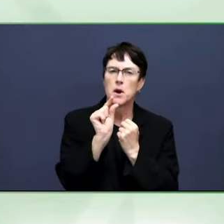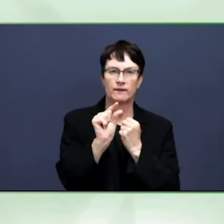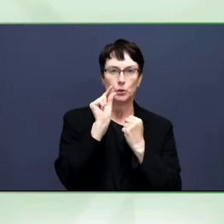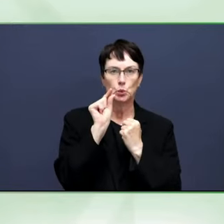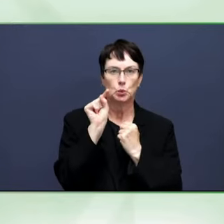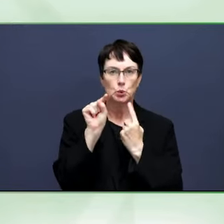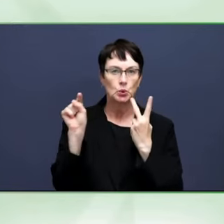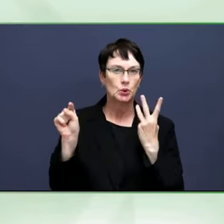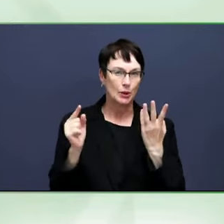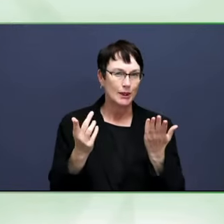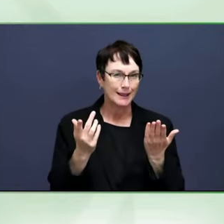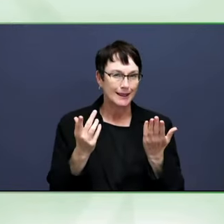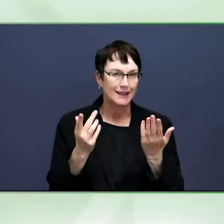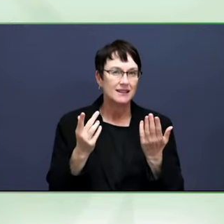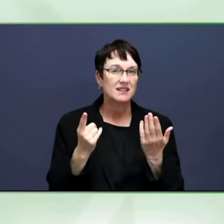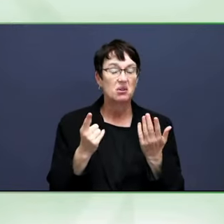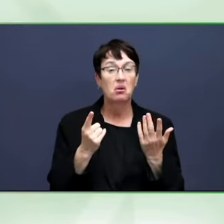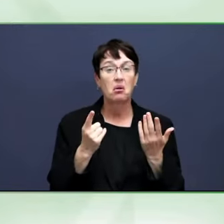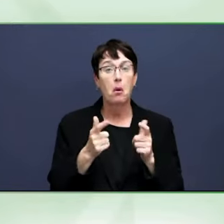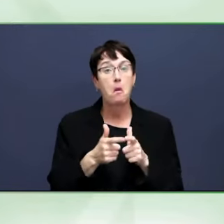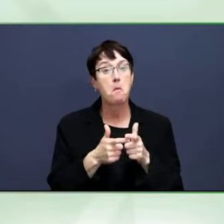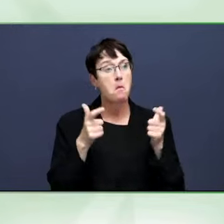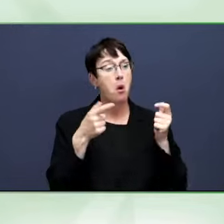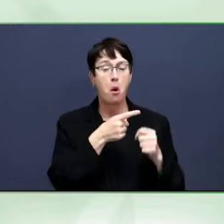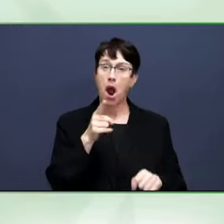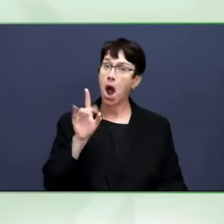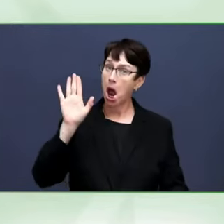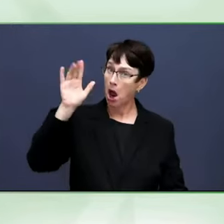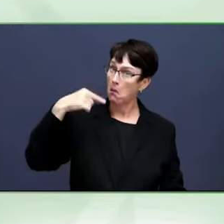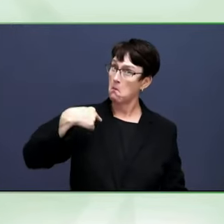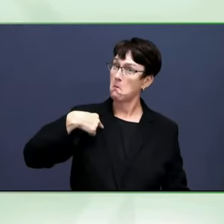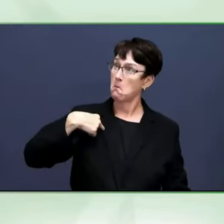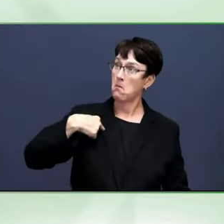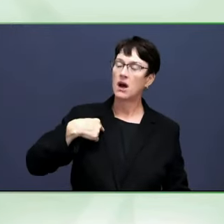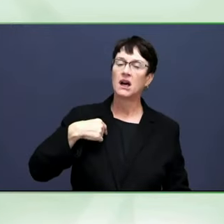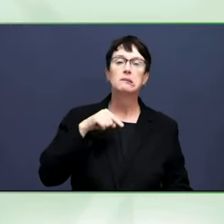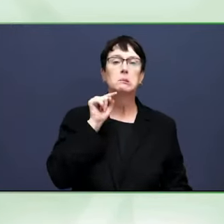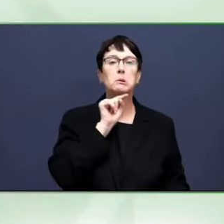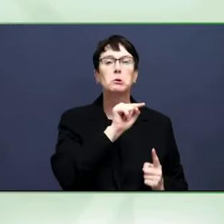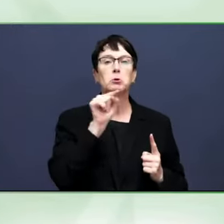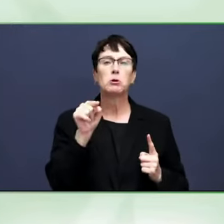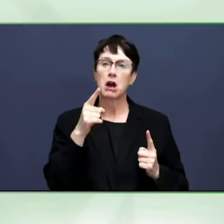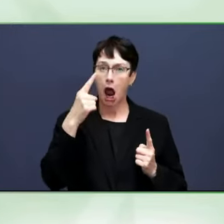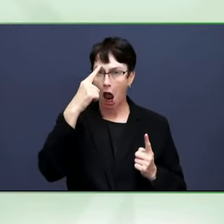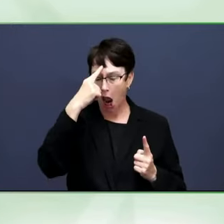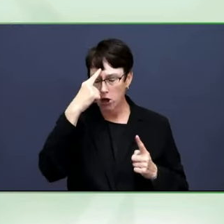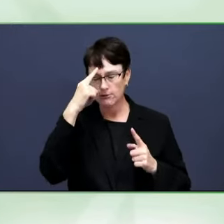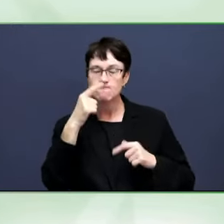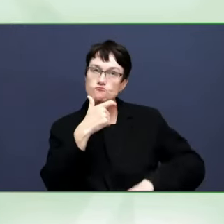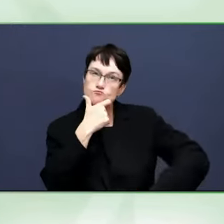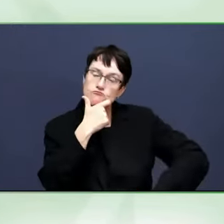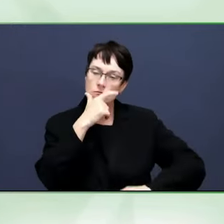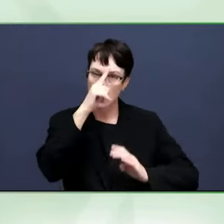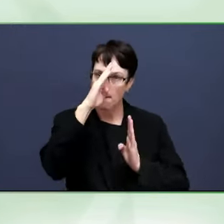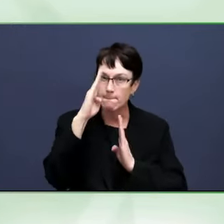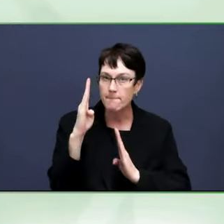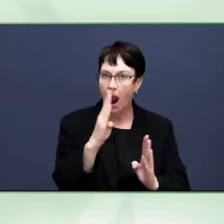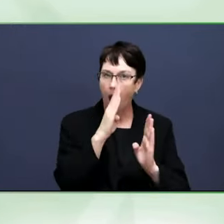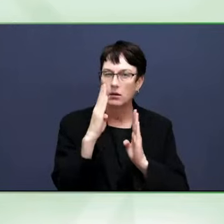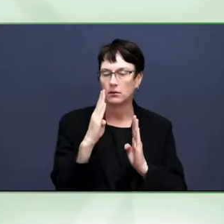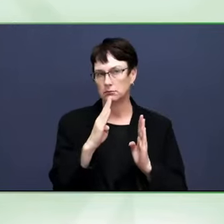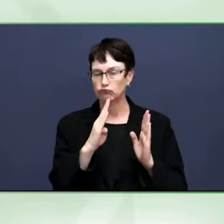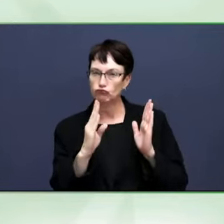they have opted for a couple of measures here and a couple of measures there, but not a comprehensive